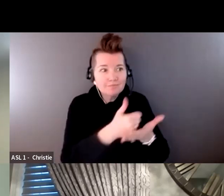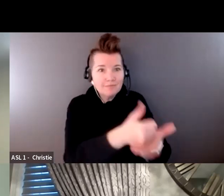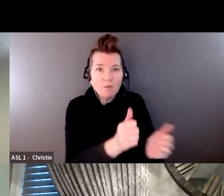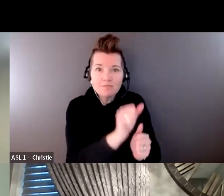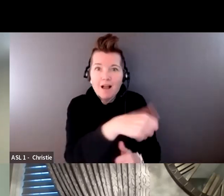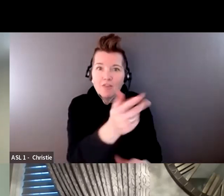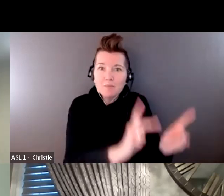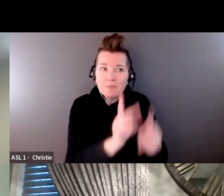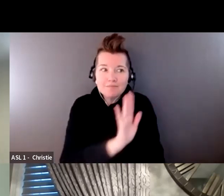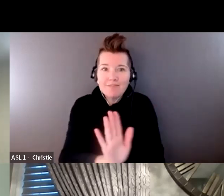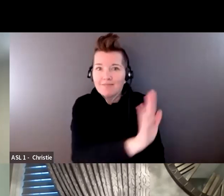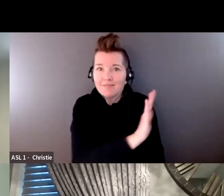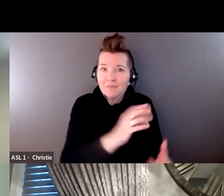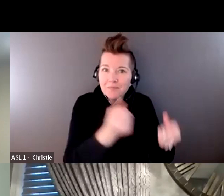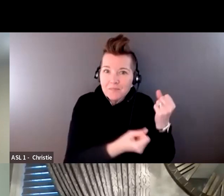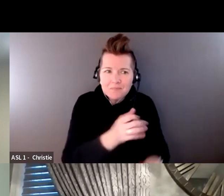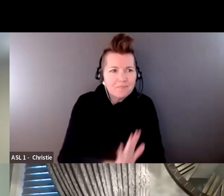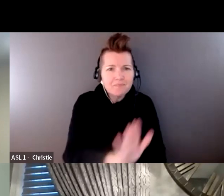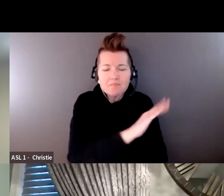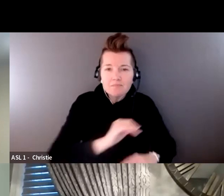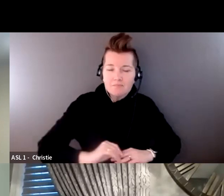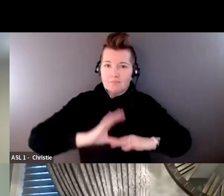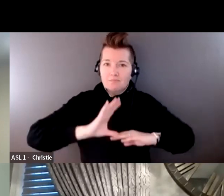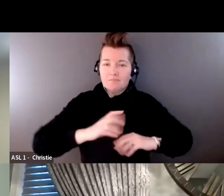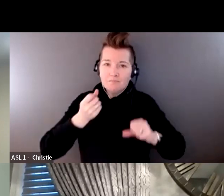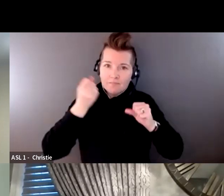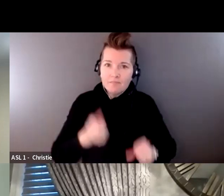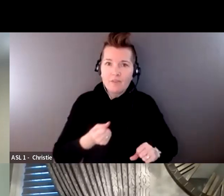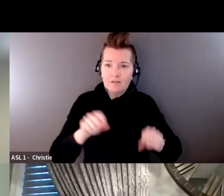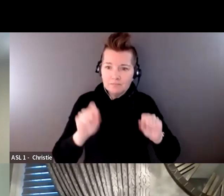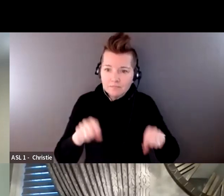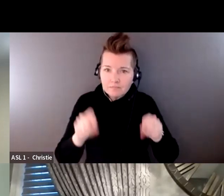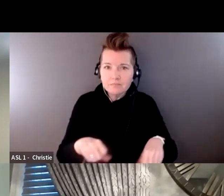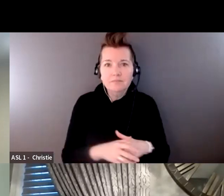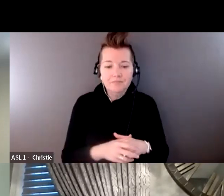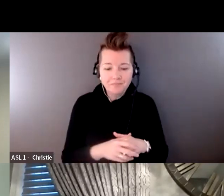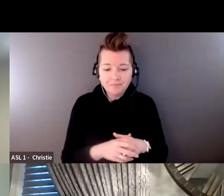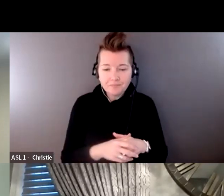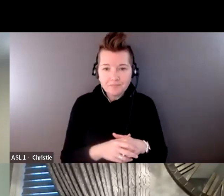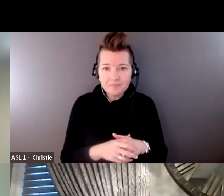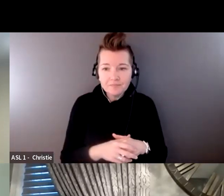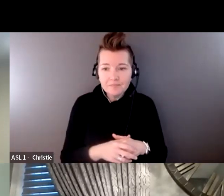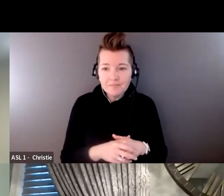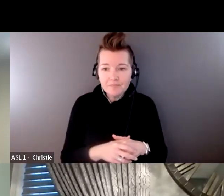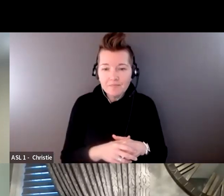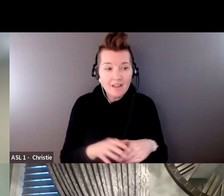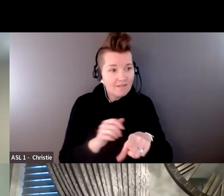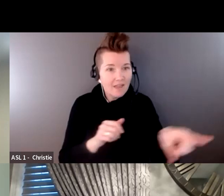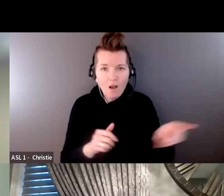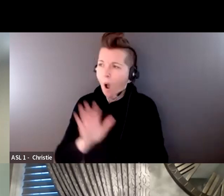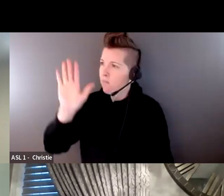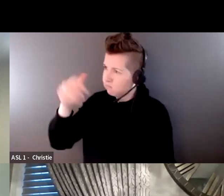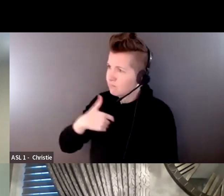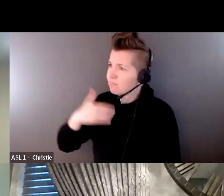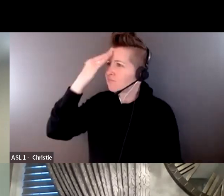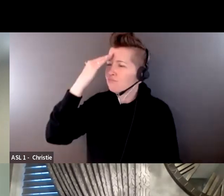their own confidence and abilities, because normally they said, like, I would have never said anything, but I know how to do that now. So it wasn't